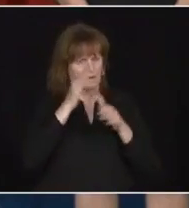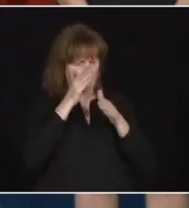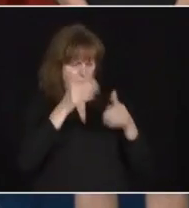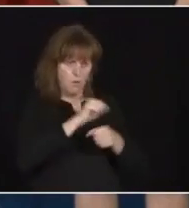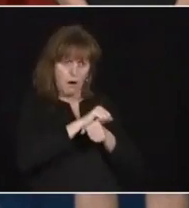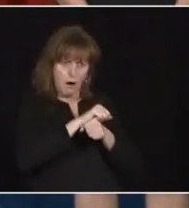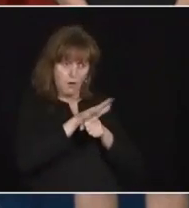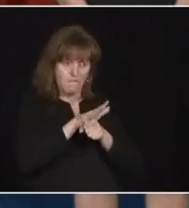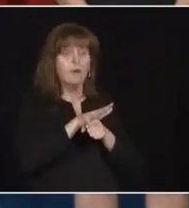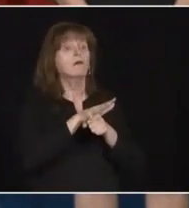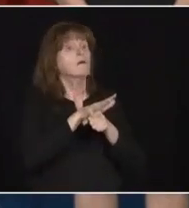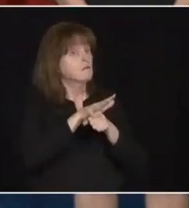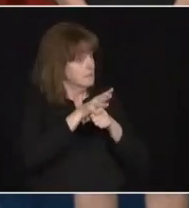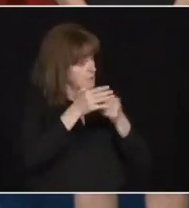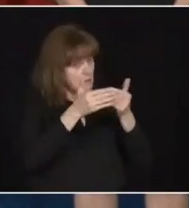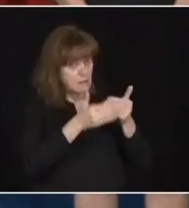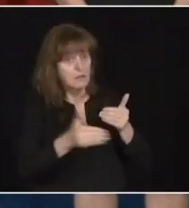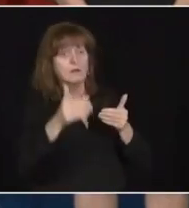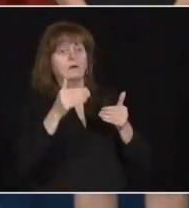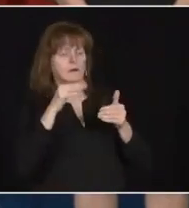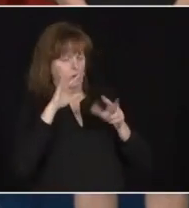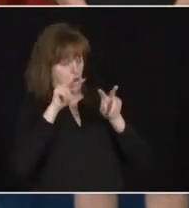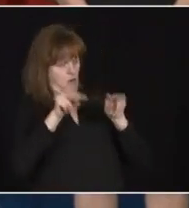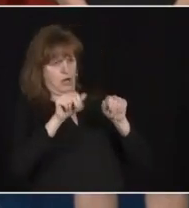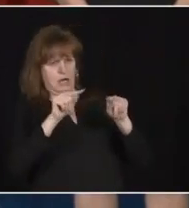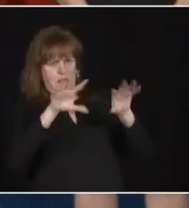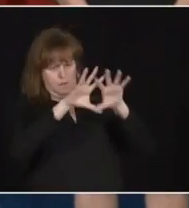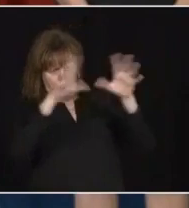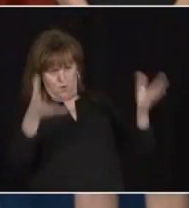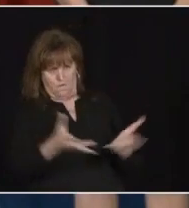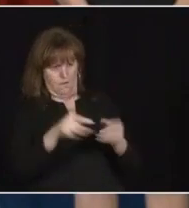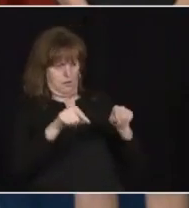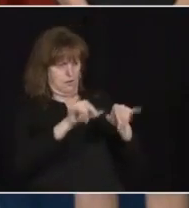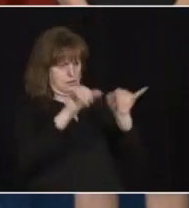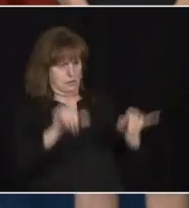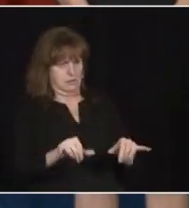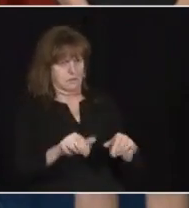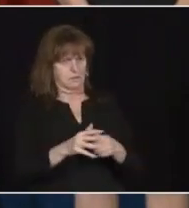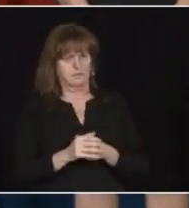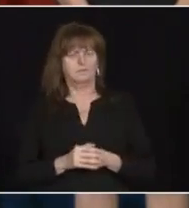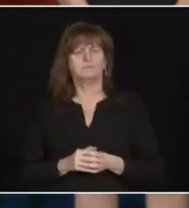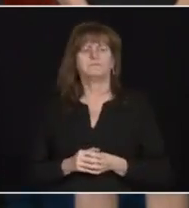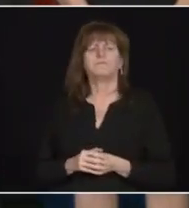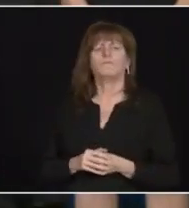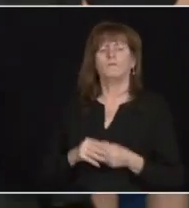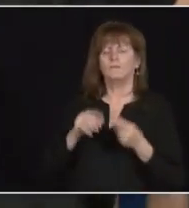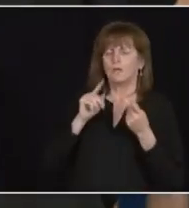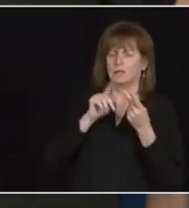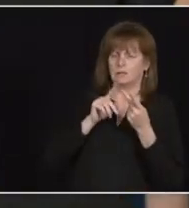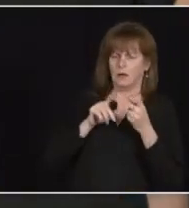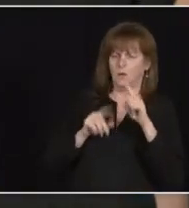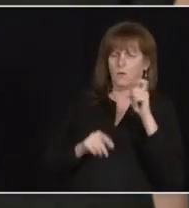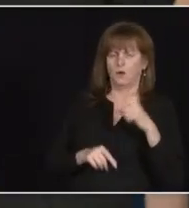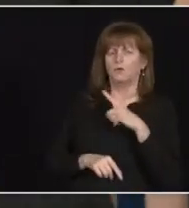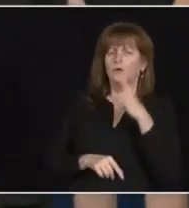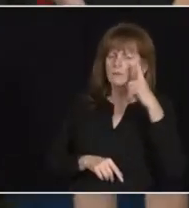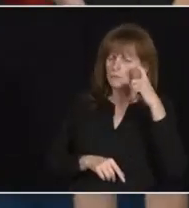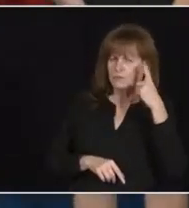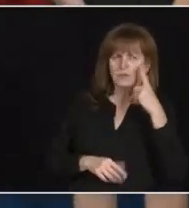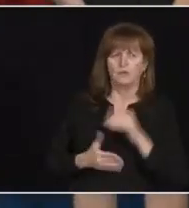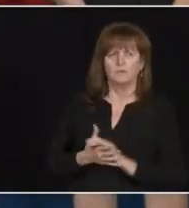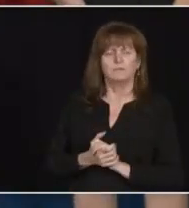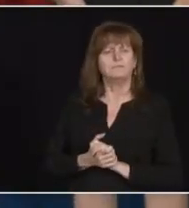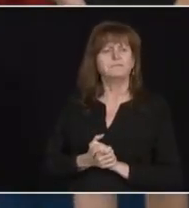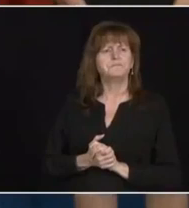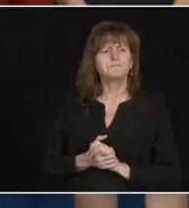your question. My follow-up is for the Premier. You've mentioned a lot of CEOs that you've talked to over